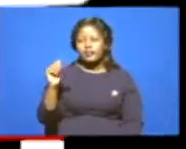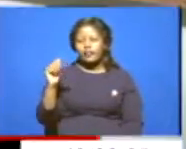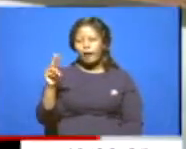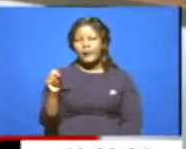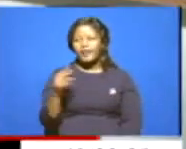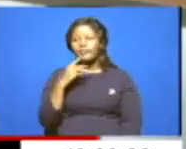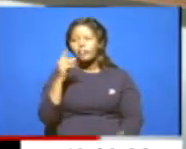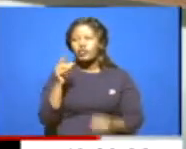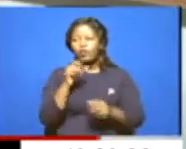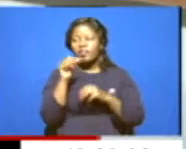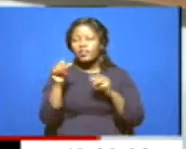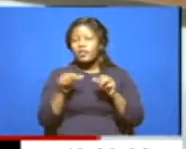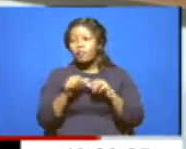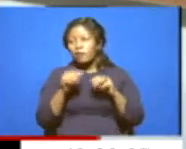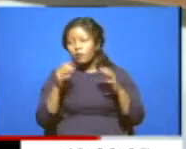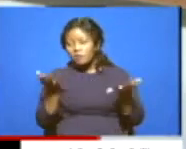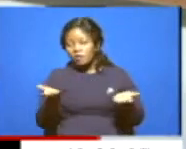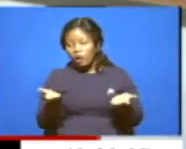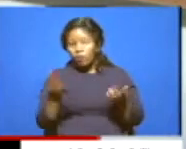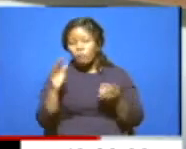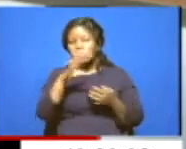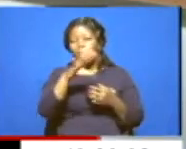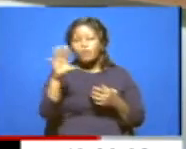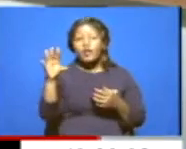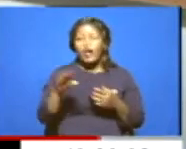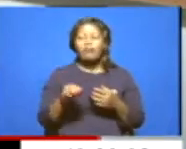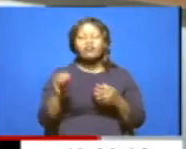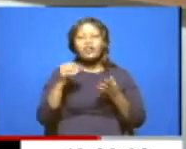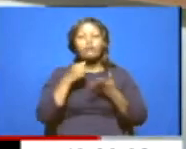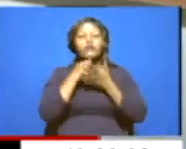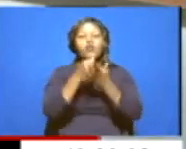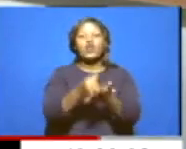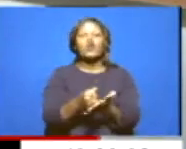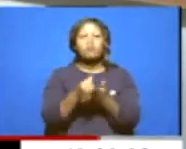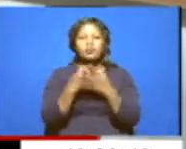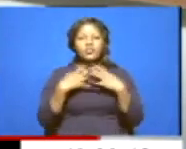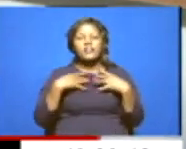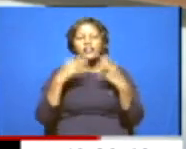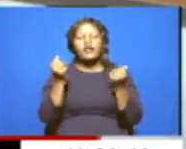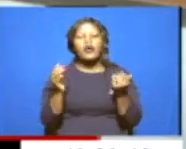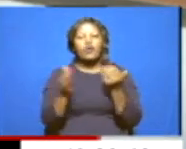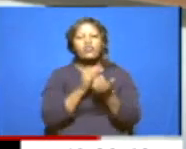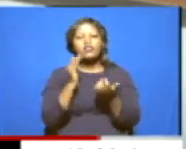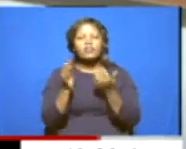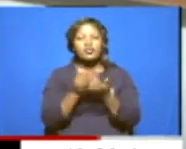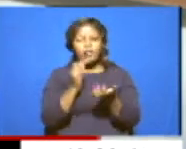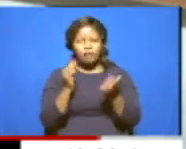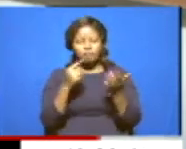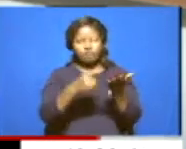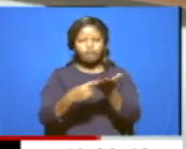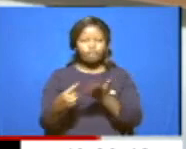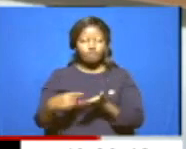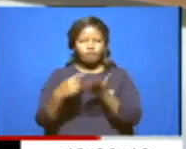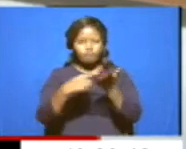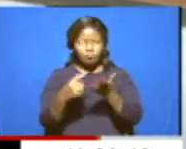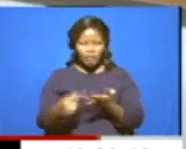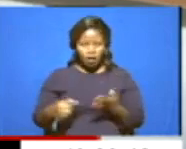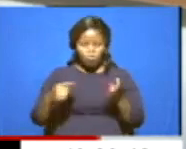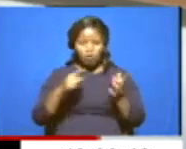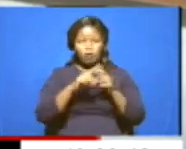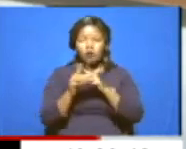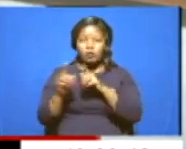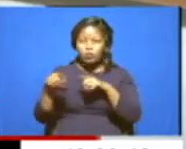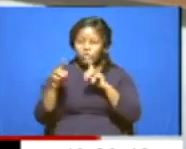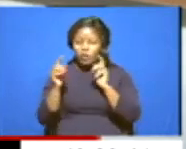how Africa and will help in a healthcare supply chain dialogue. And one of the things that he has pointed